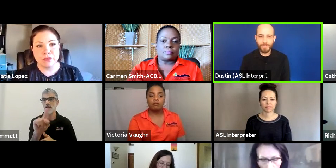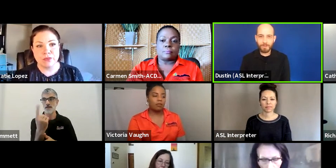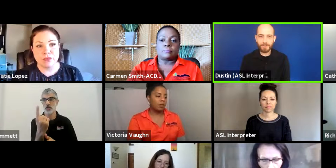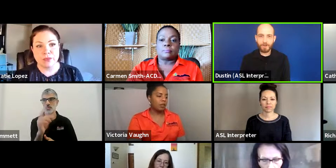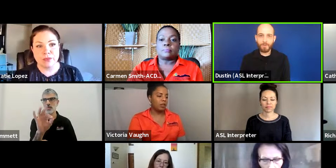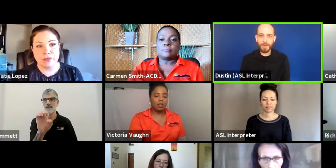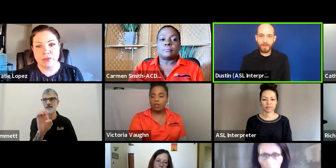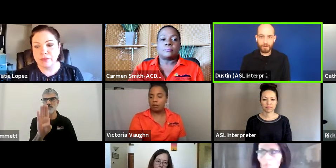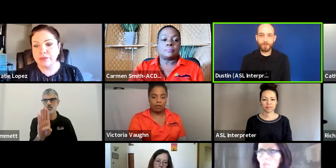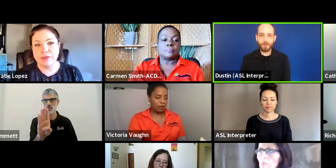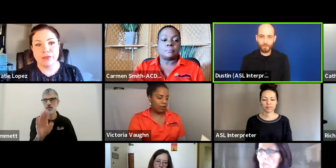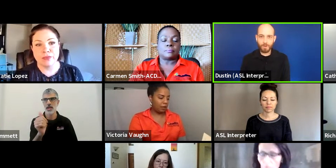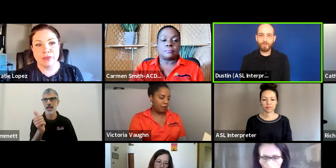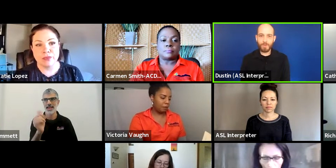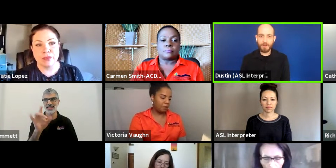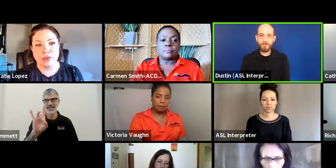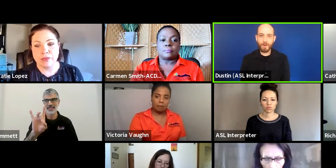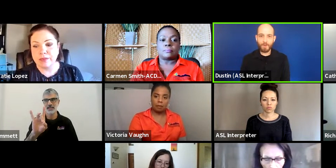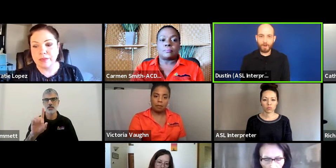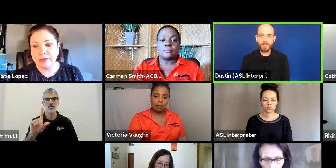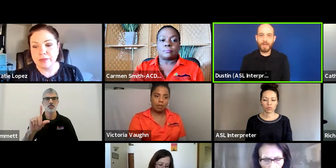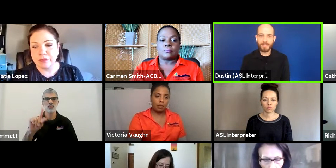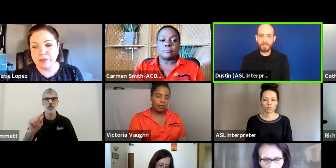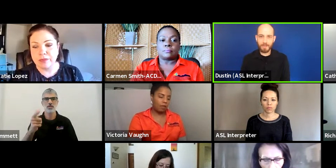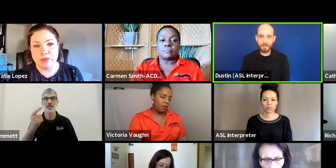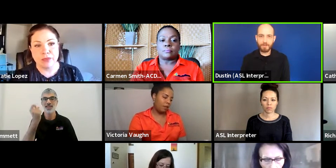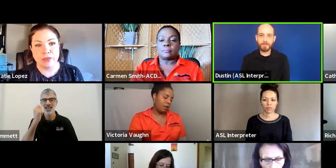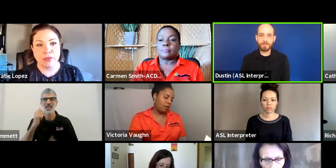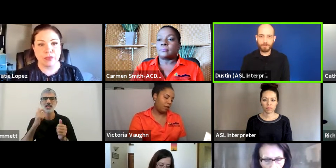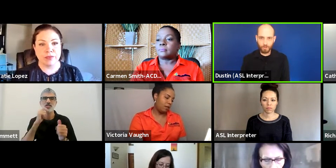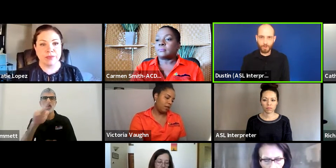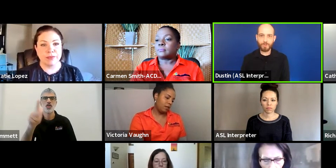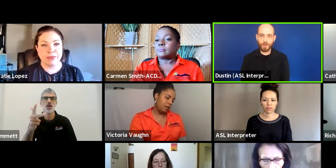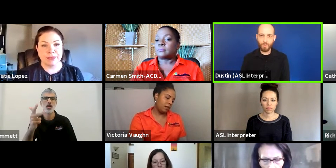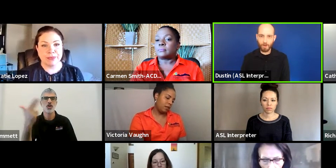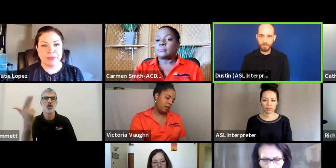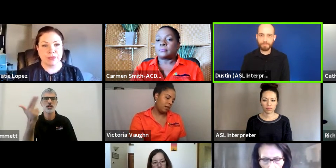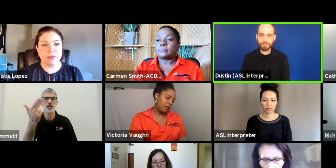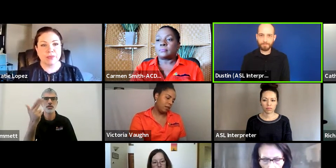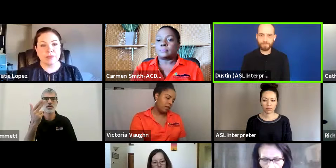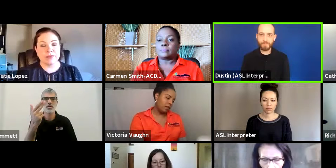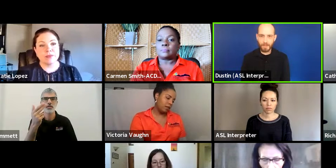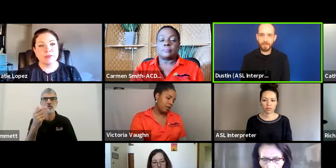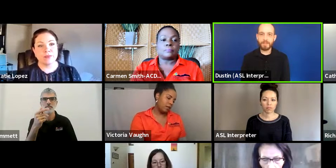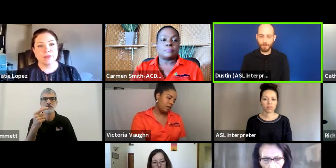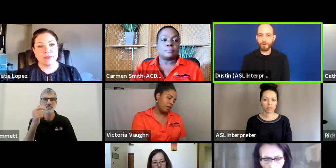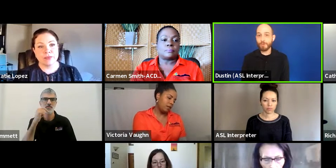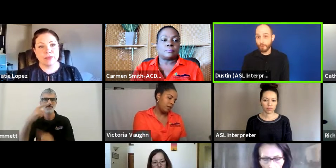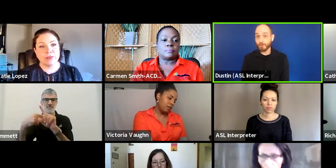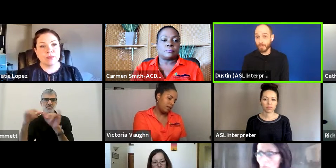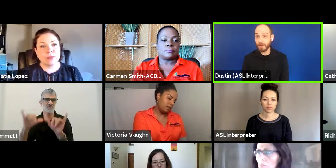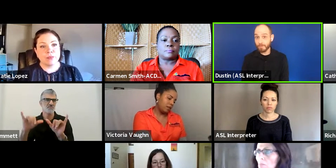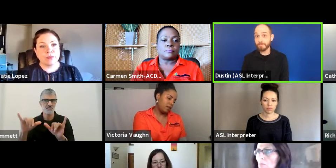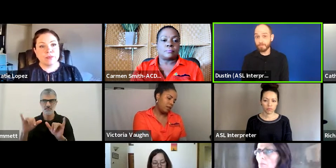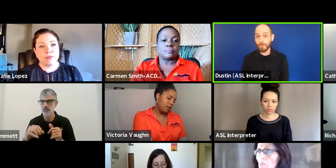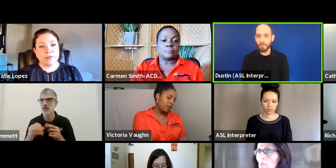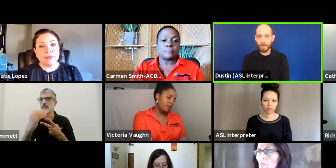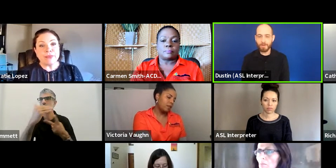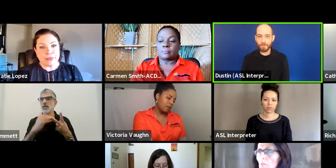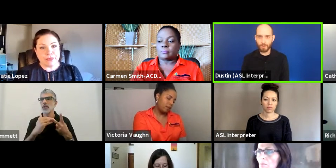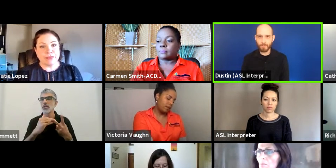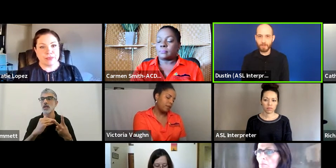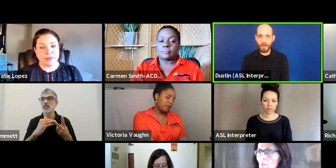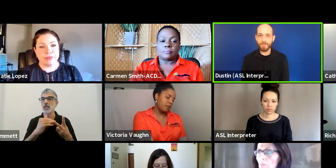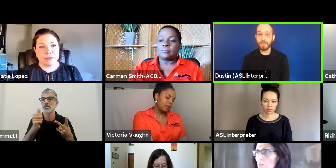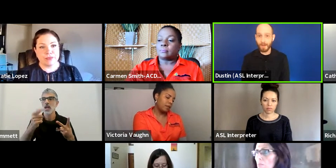over those dates. All right. The first one will be February 18th, 2021. It's the third Thursday of the